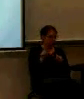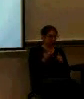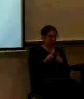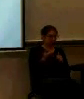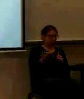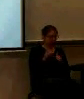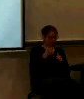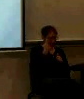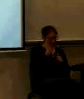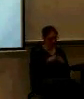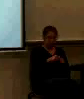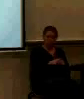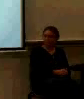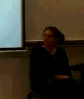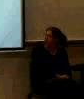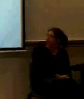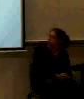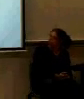need to memorize up